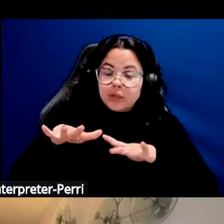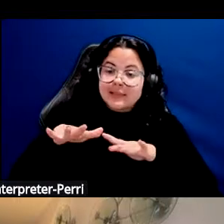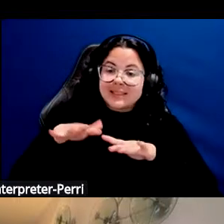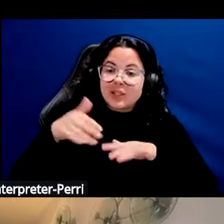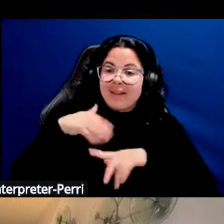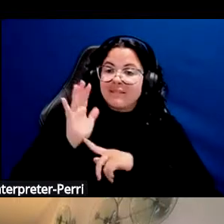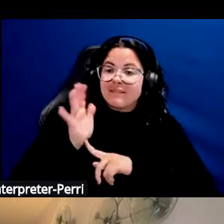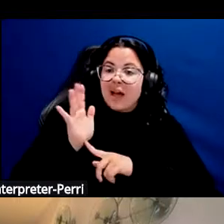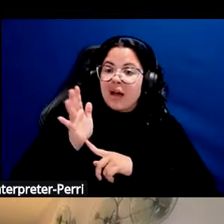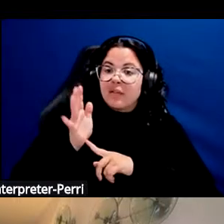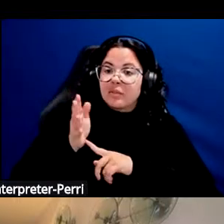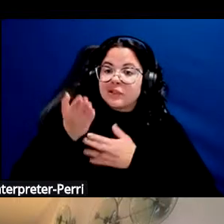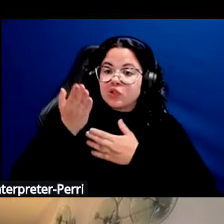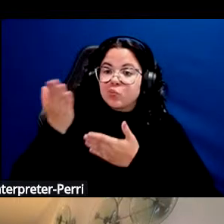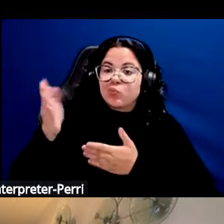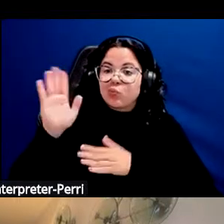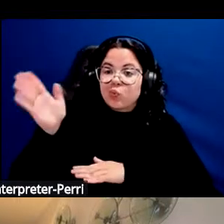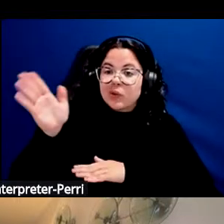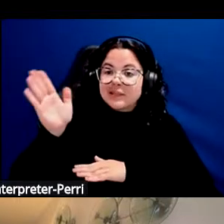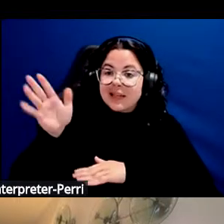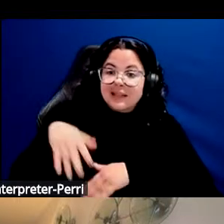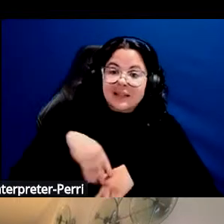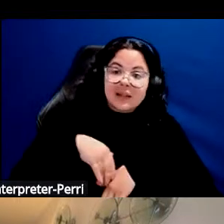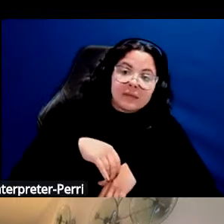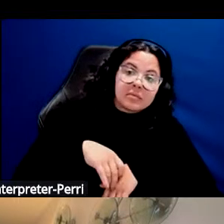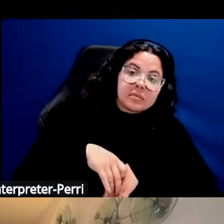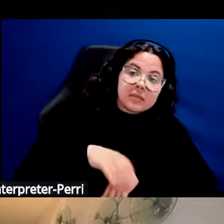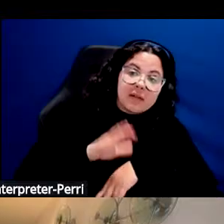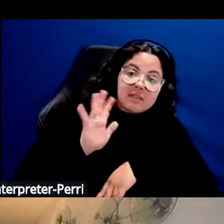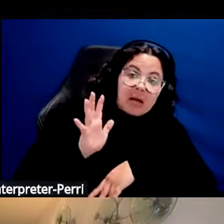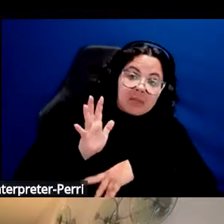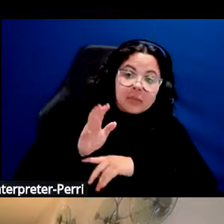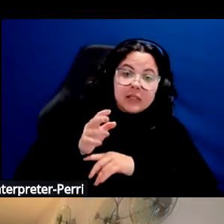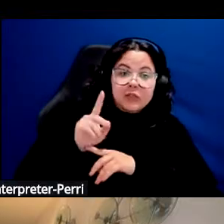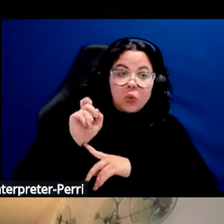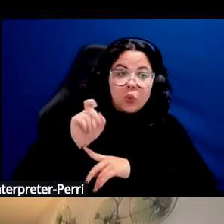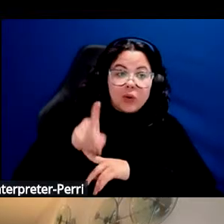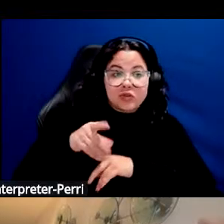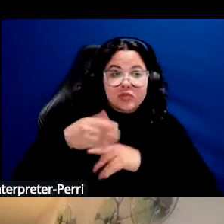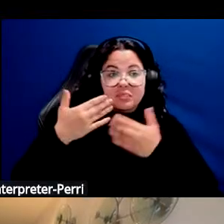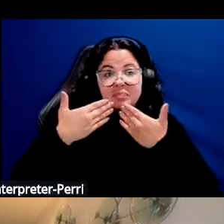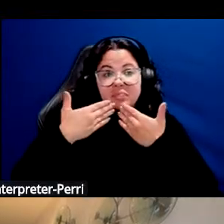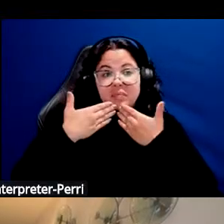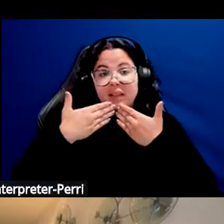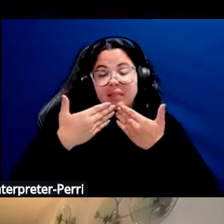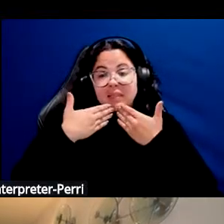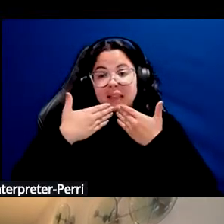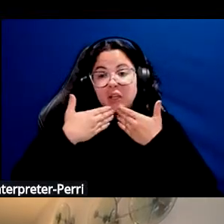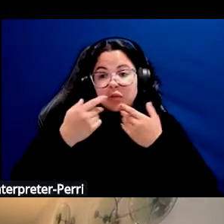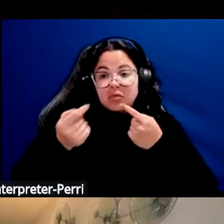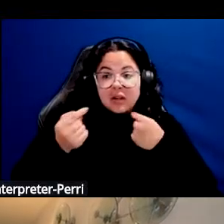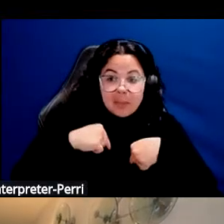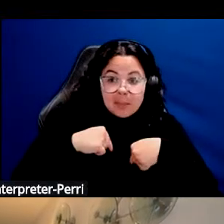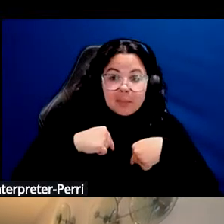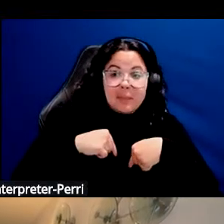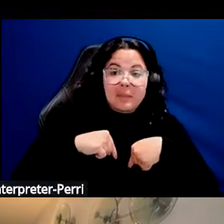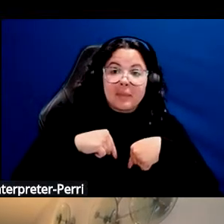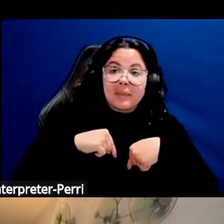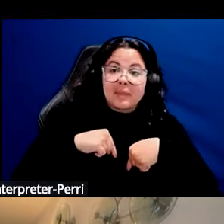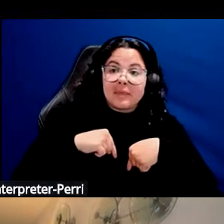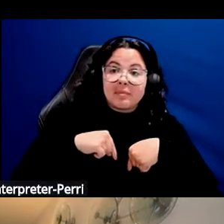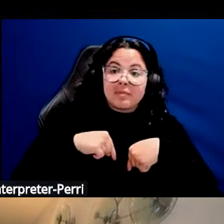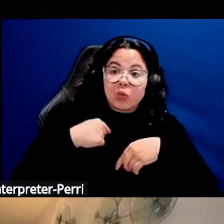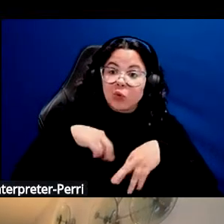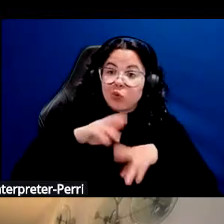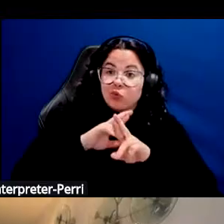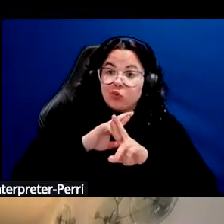5 minutes to present and 5 minutes for questions. Thank you for being here, and we're ready